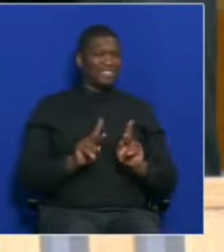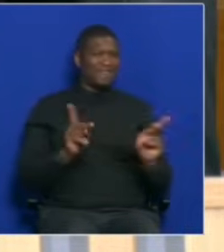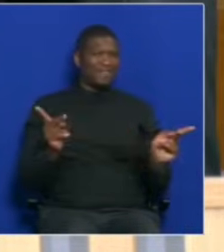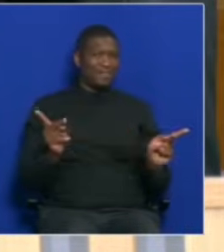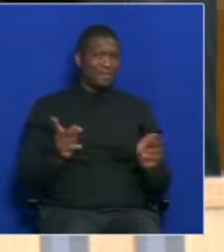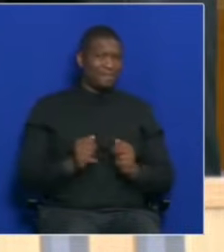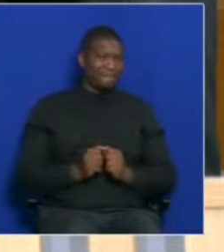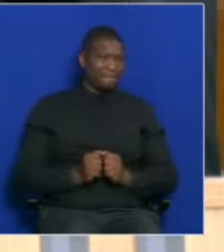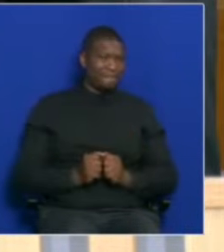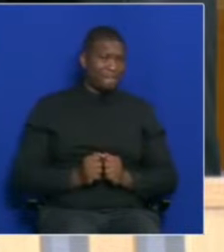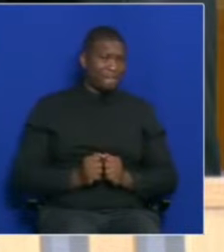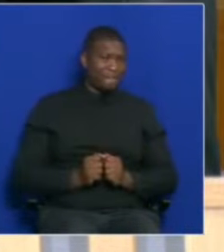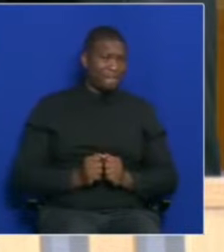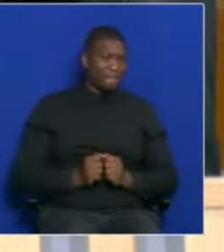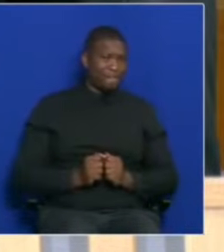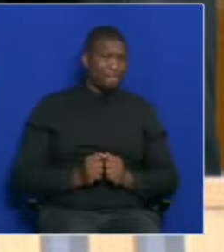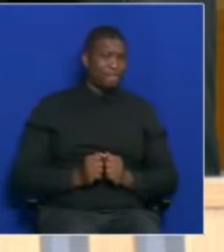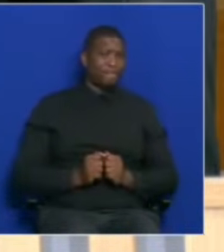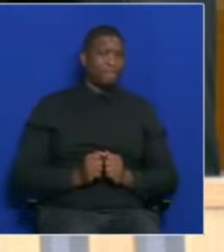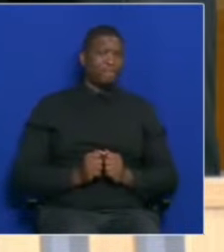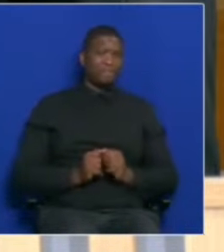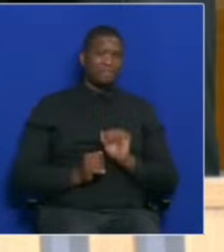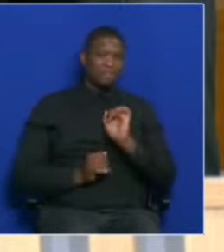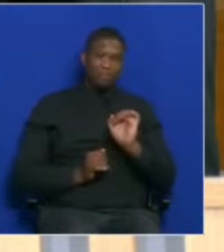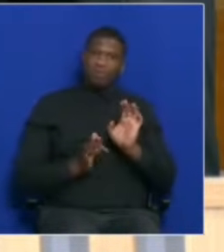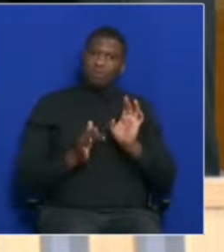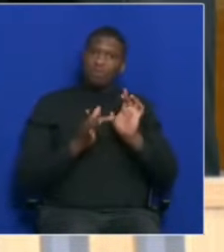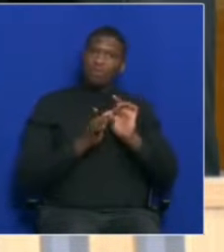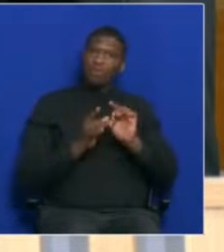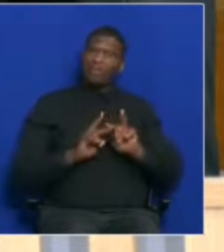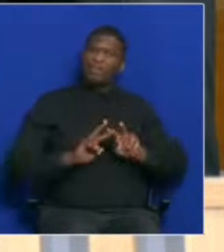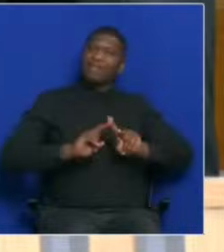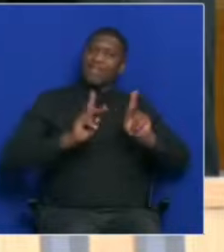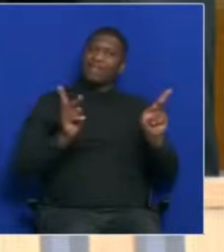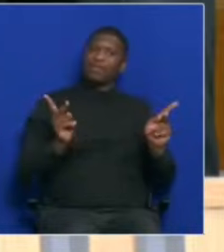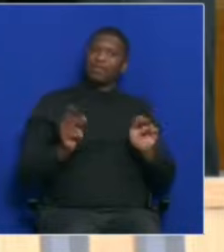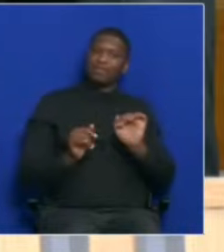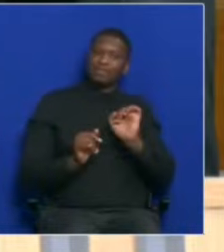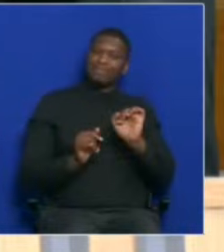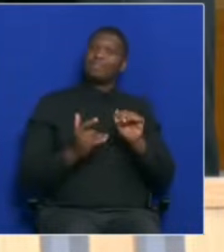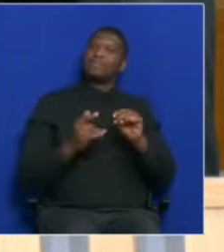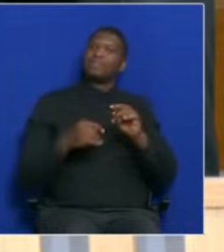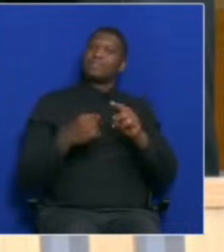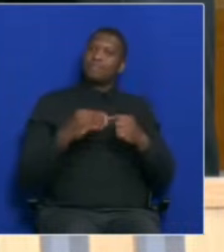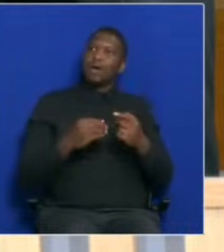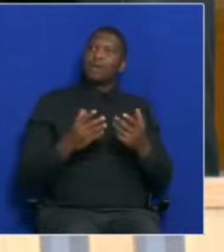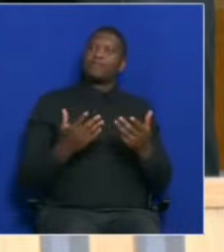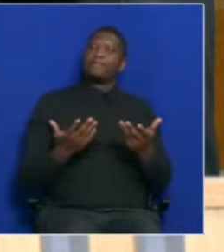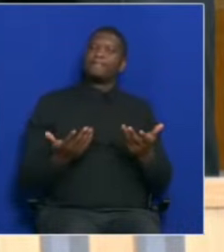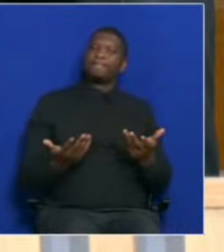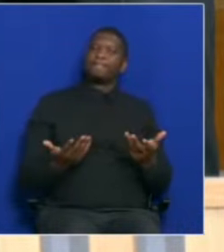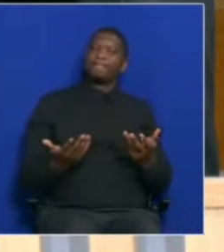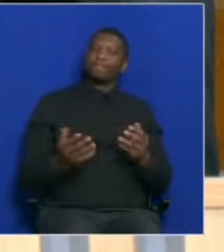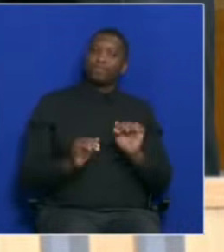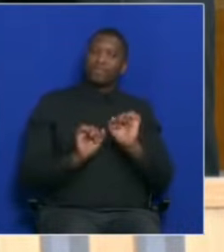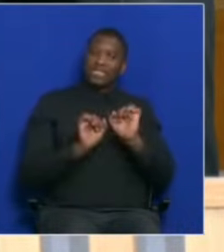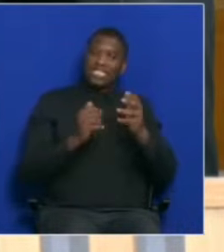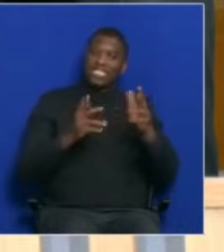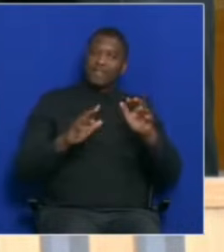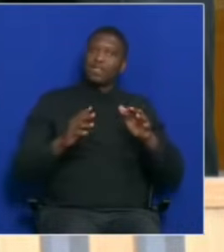Blue Lights. It has nothing to do with that. It has to do with, he gave the minister,